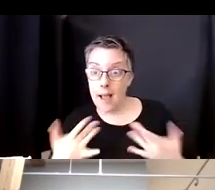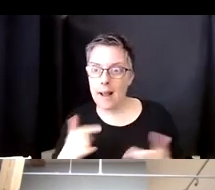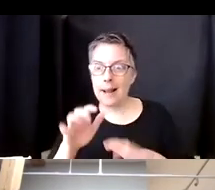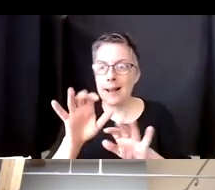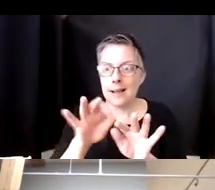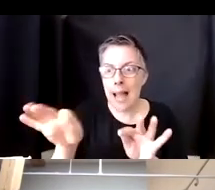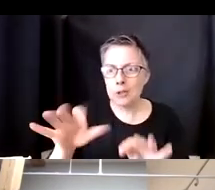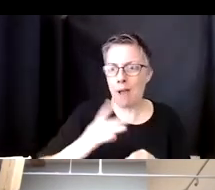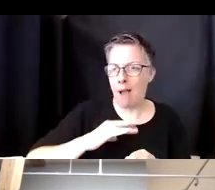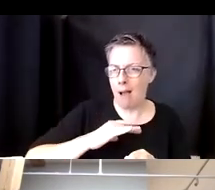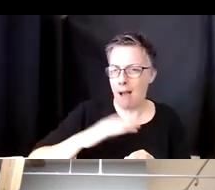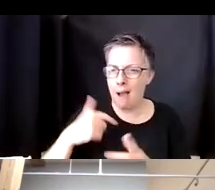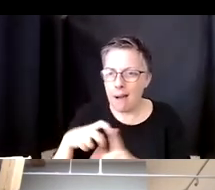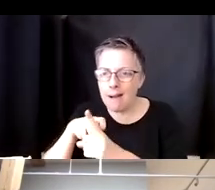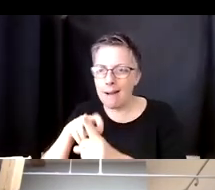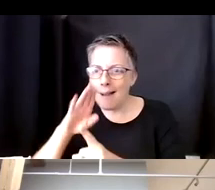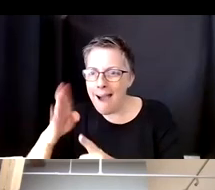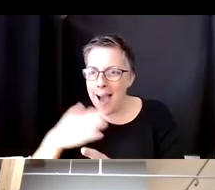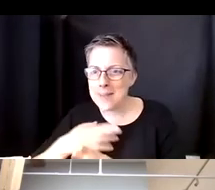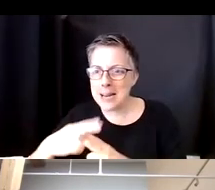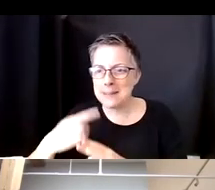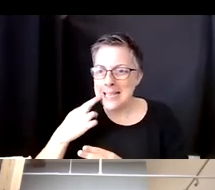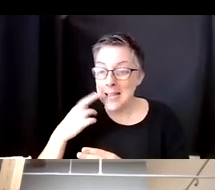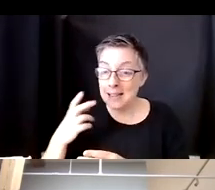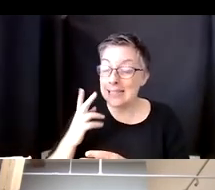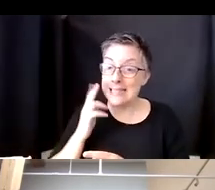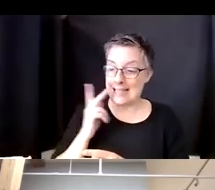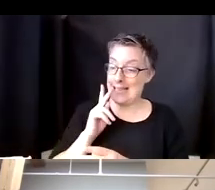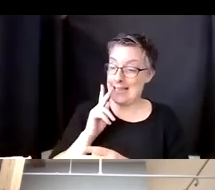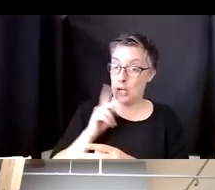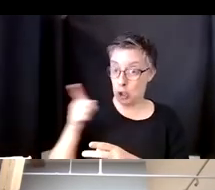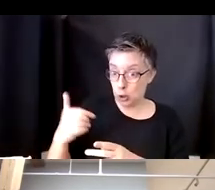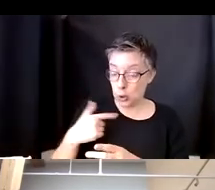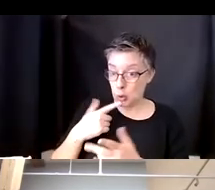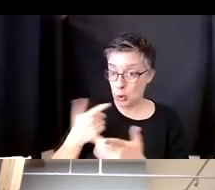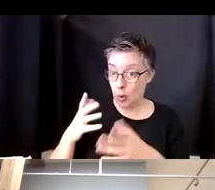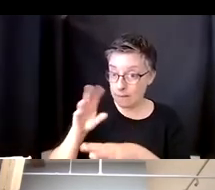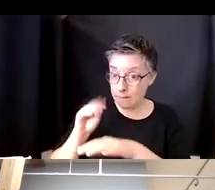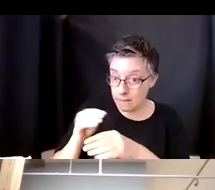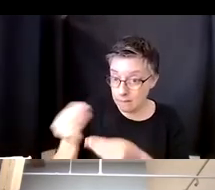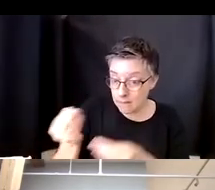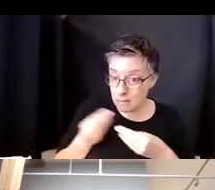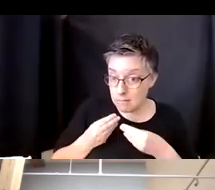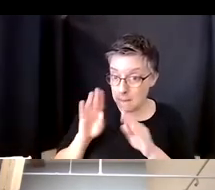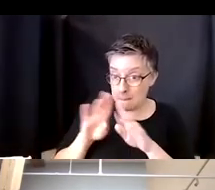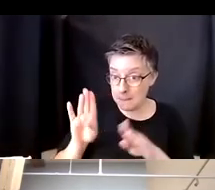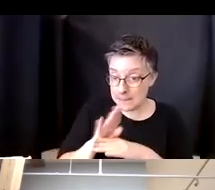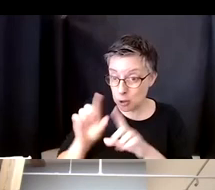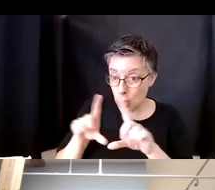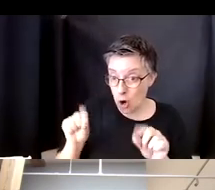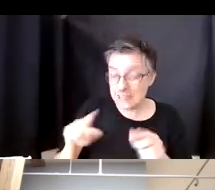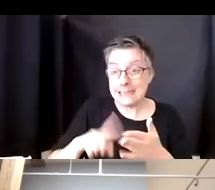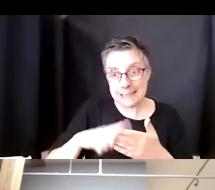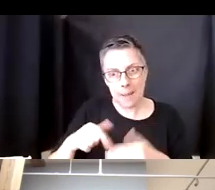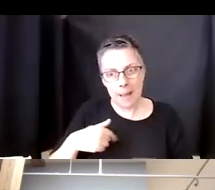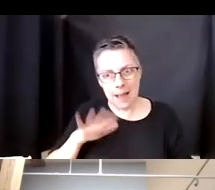captioner there, and I said, hi, my name is Carrie. Do you have your information and I can contact you in the future? Sometimes I ask captioner